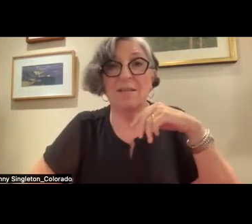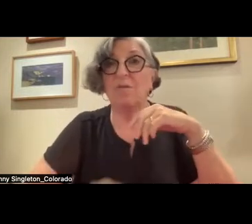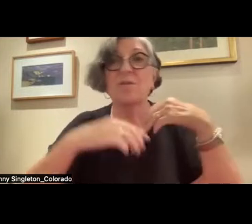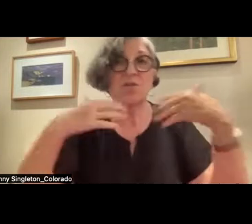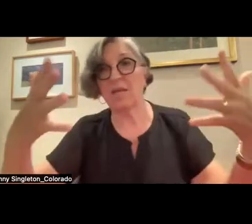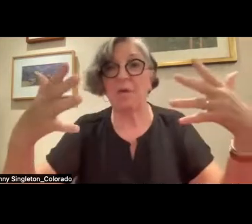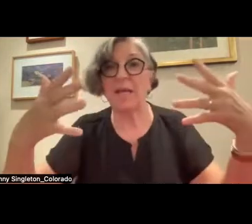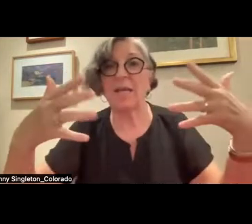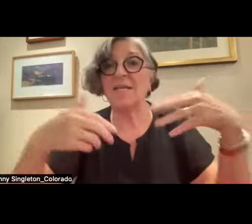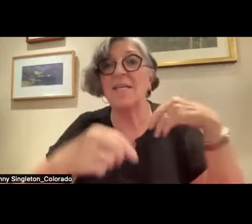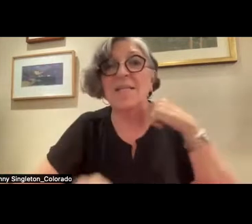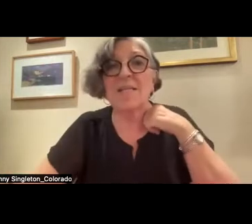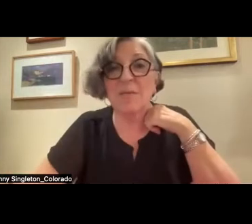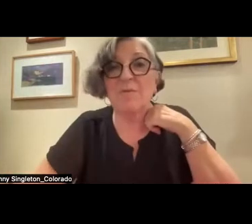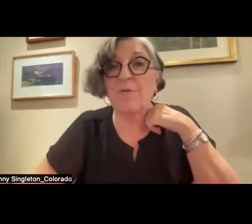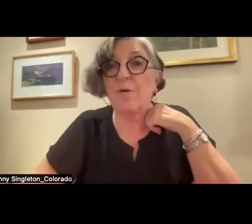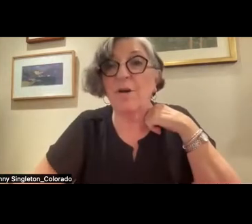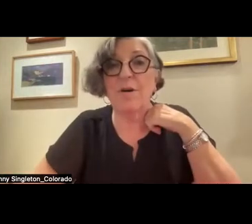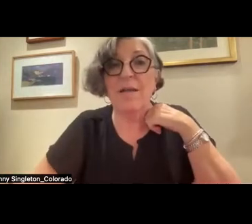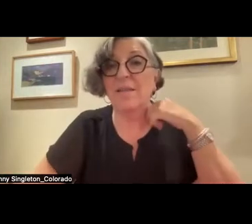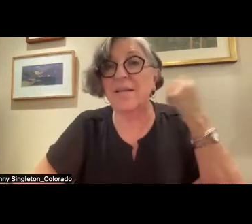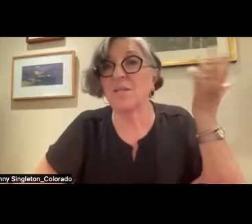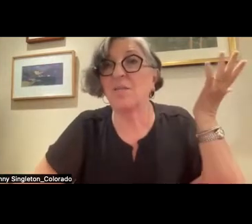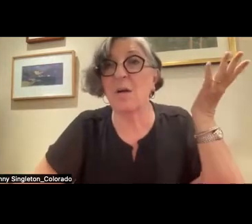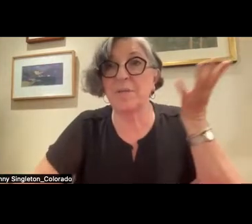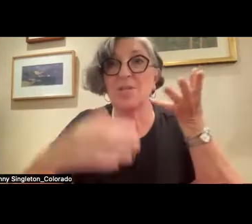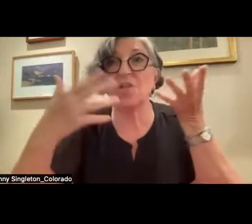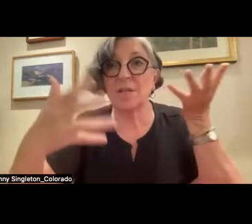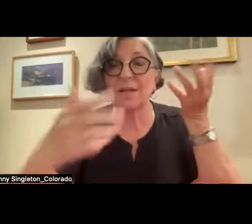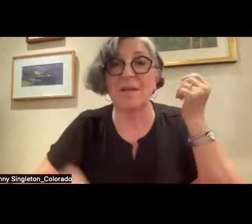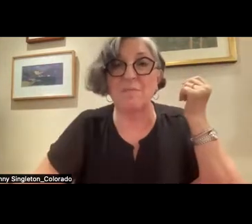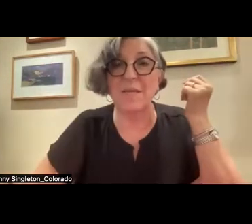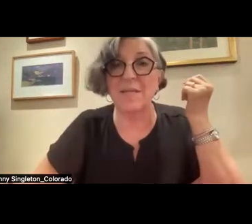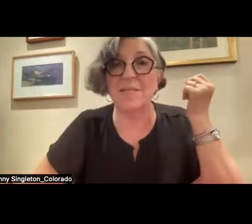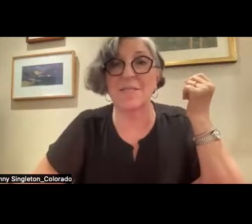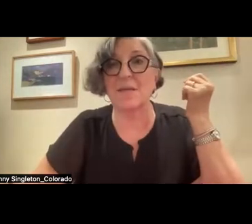that those just get recognized easily before the lexical